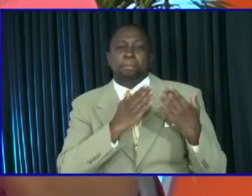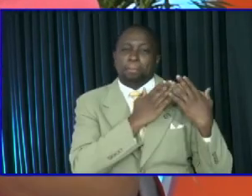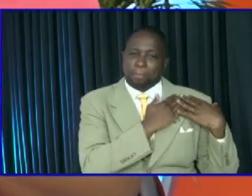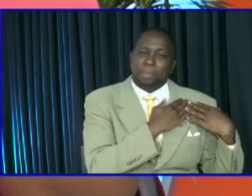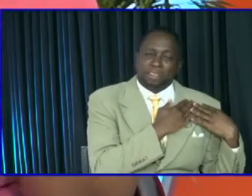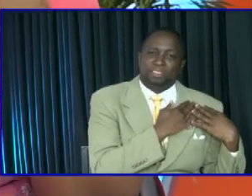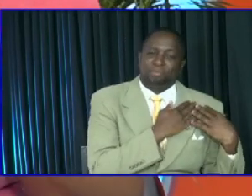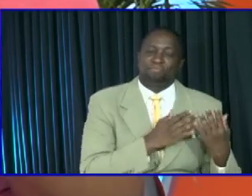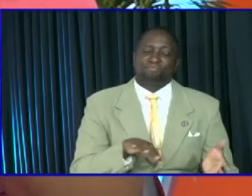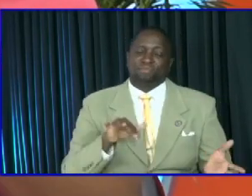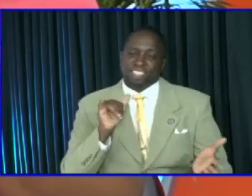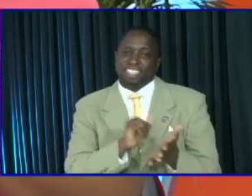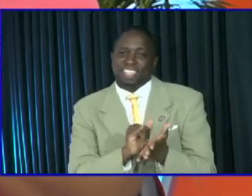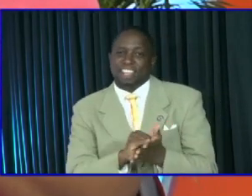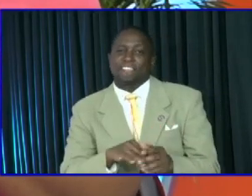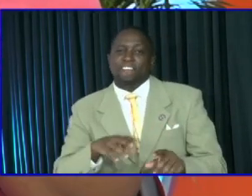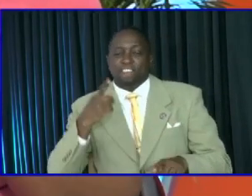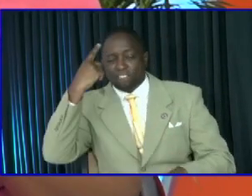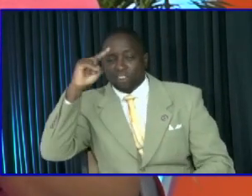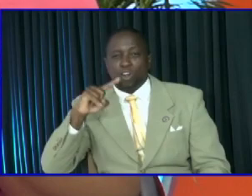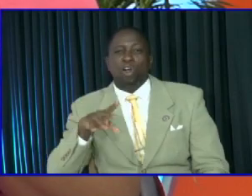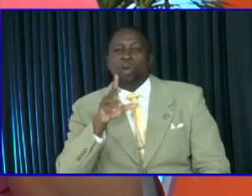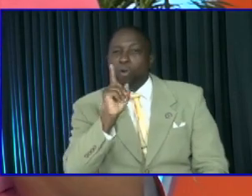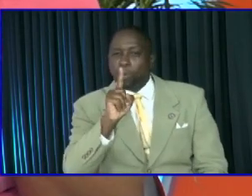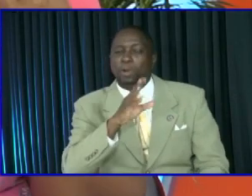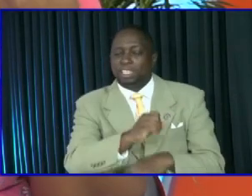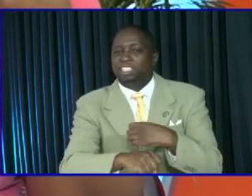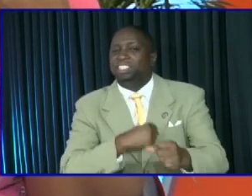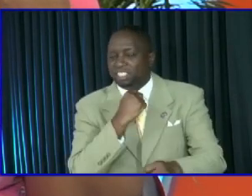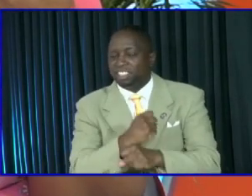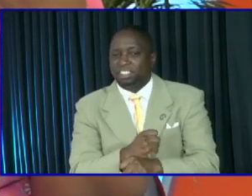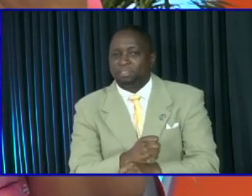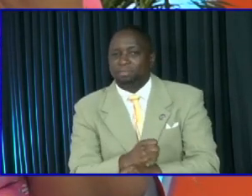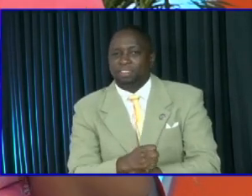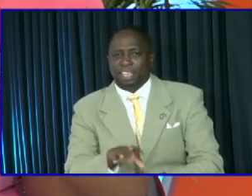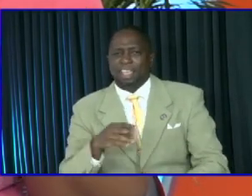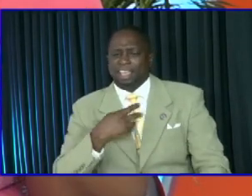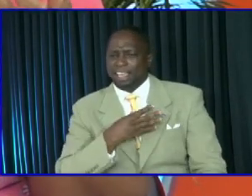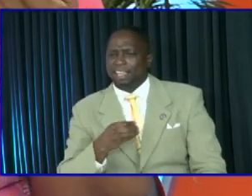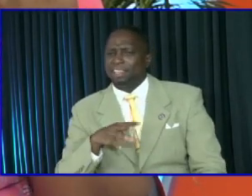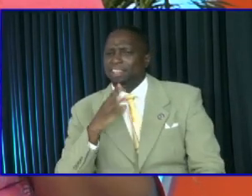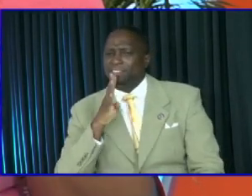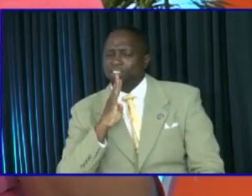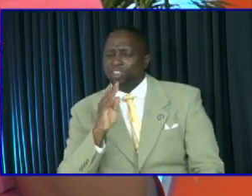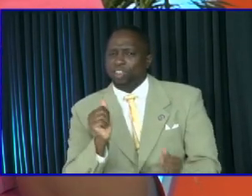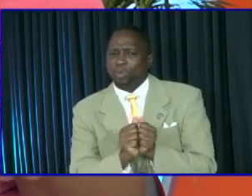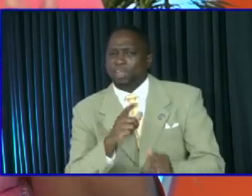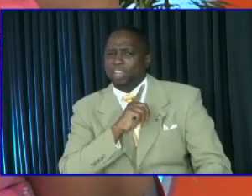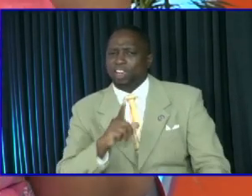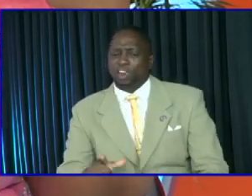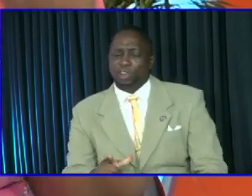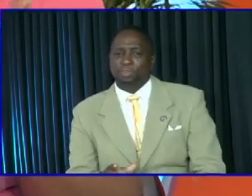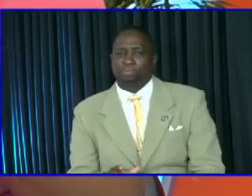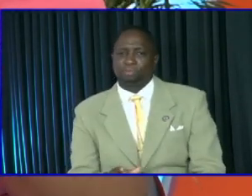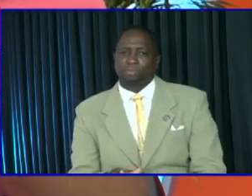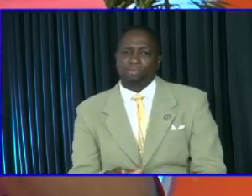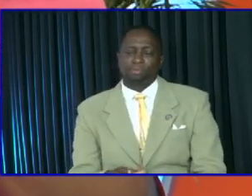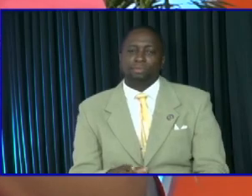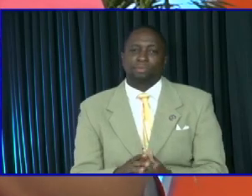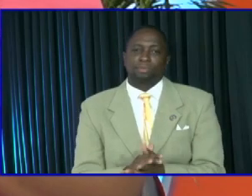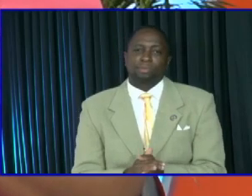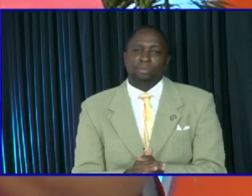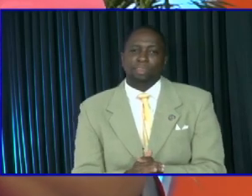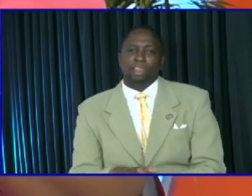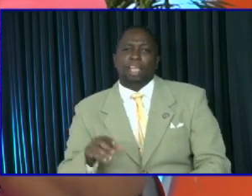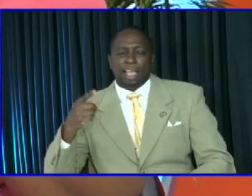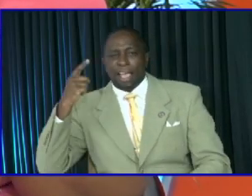while fasting, while talking to the Lord because I believe that my marriage was ordained by the Lord. It was put together by the